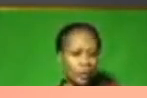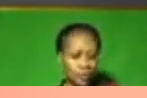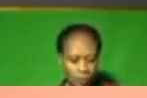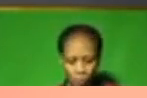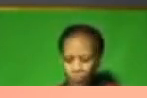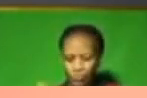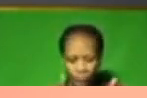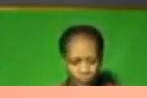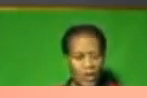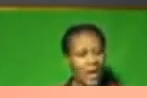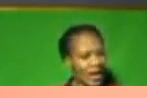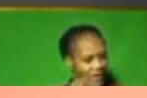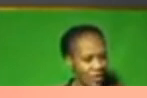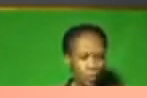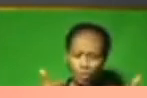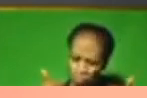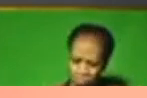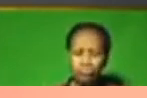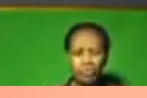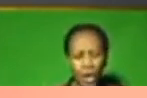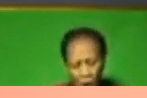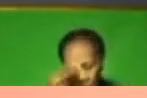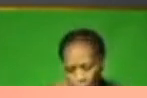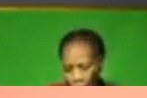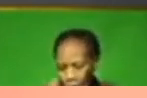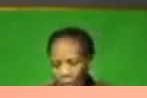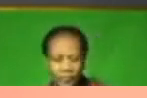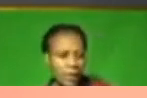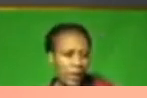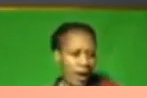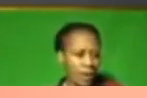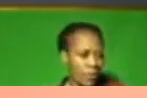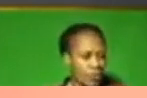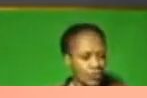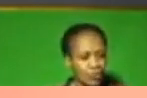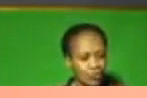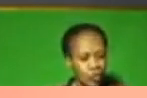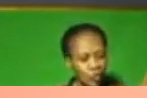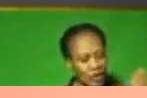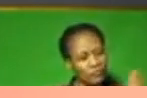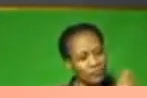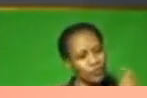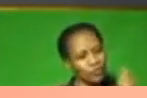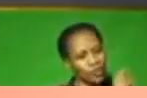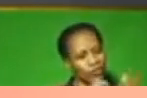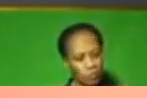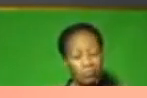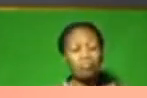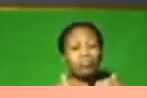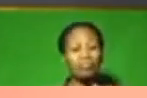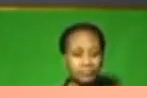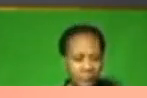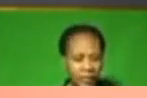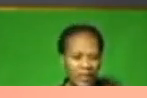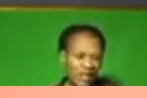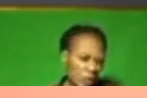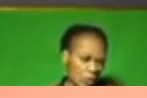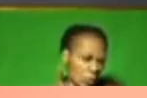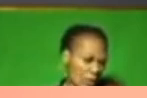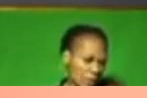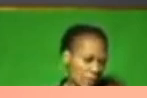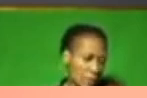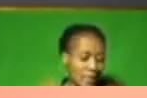environment for learning is the provision of school infrastructure. This includes the provision